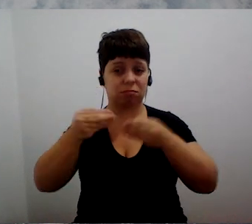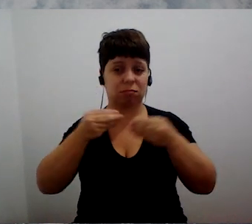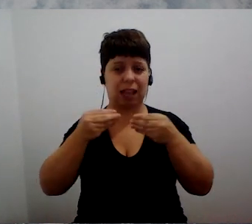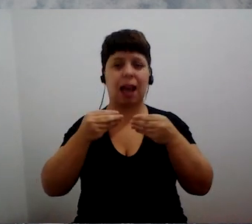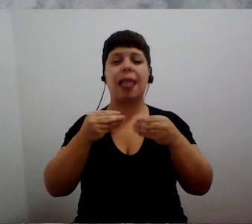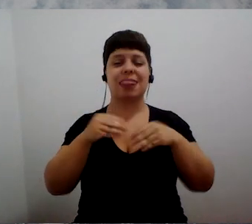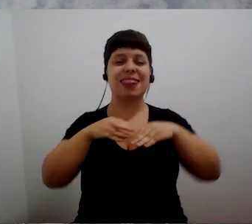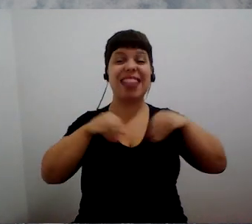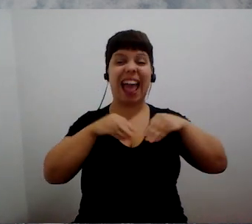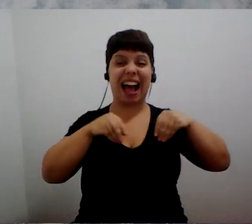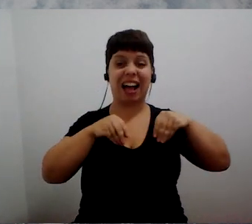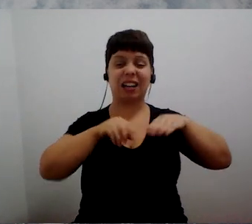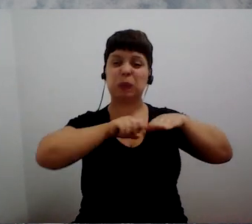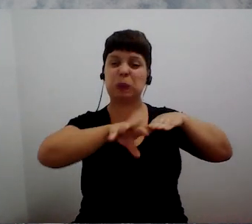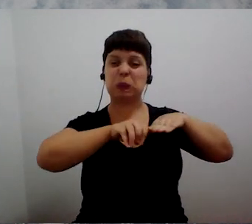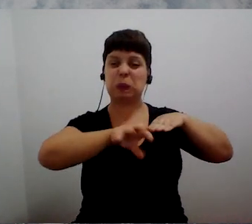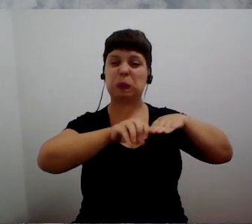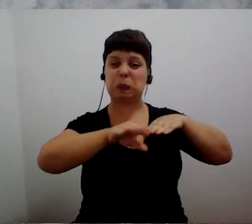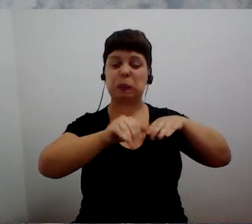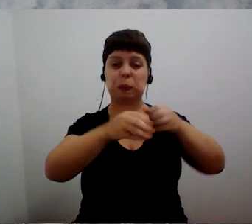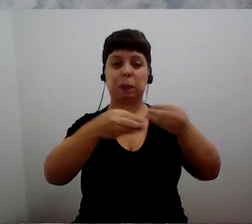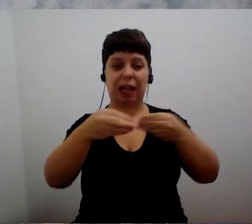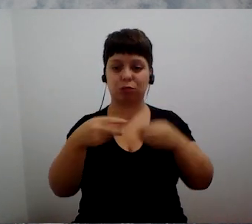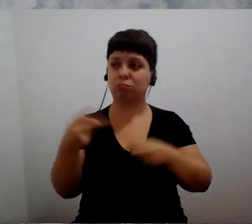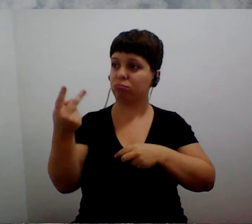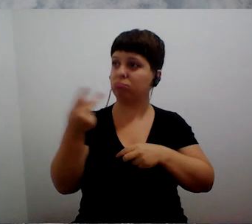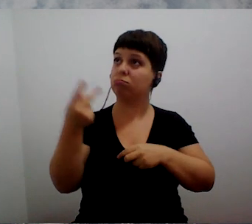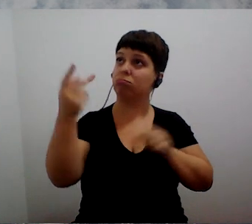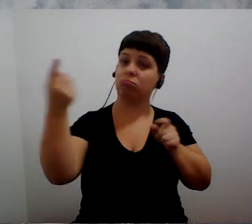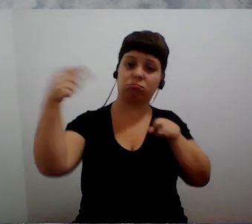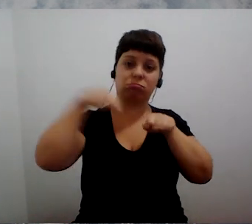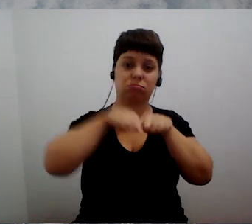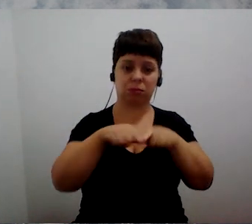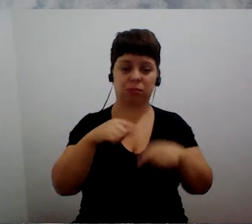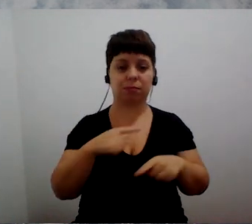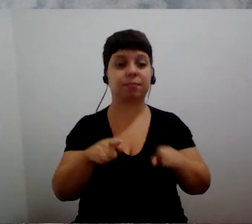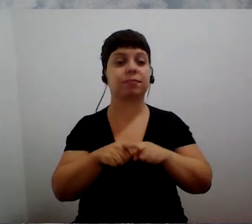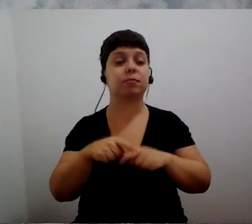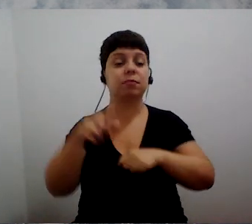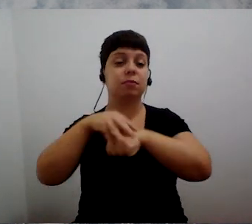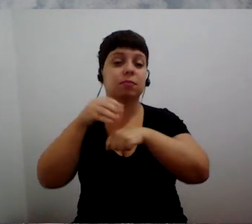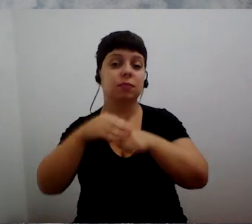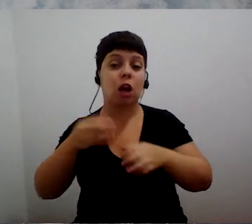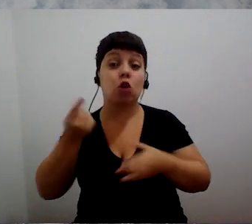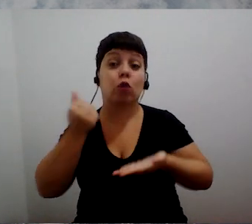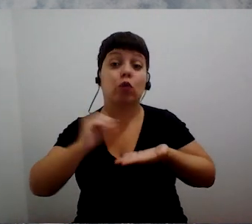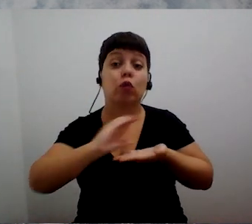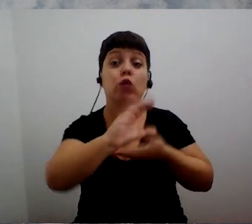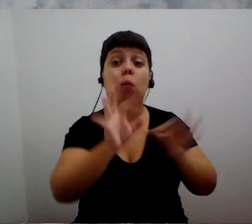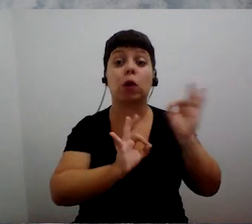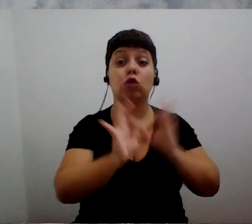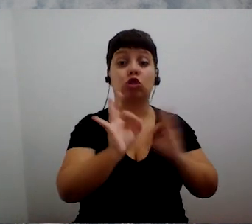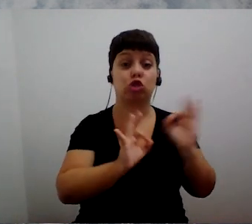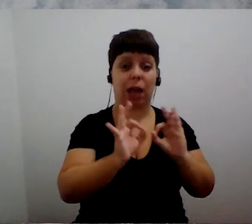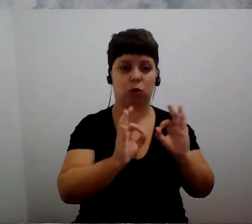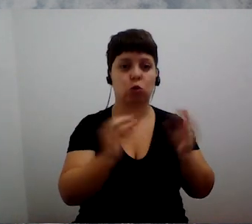Santos on projects to prevent plastic pollution from land-based sources. And the Swedish EPA are also